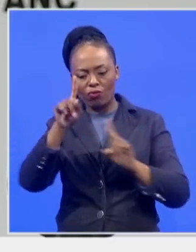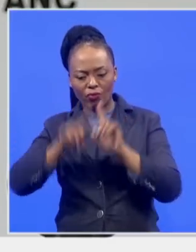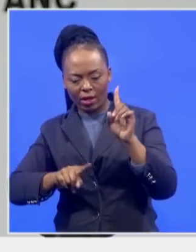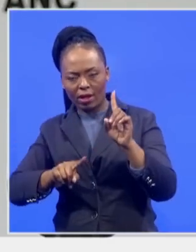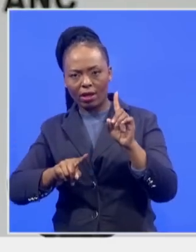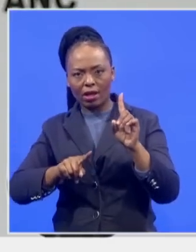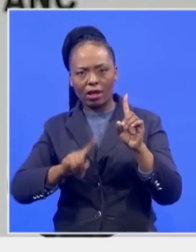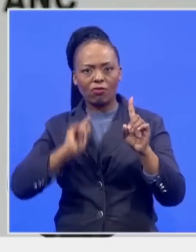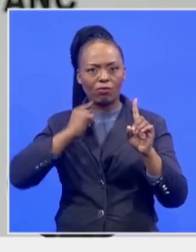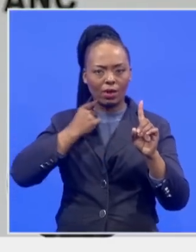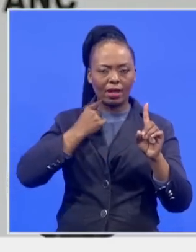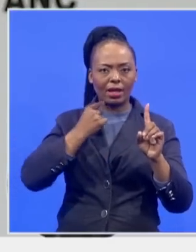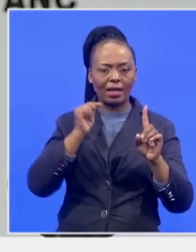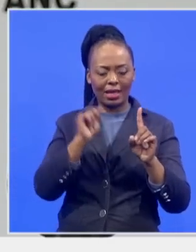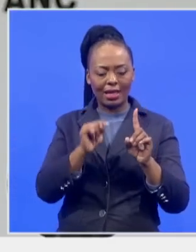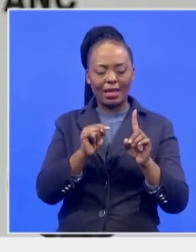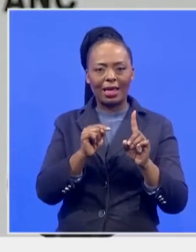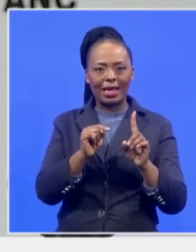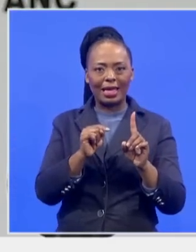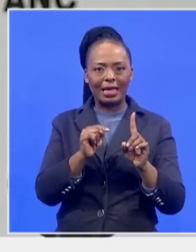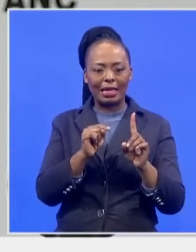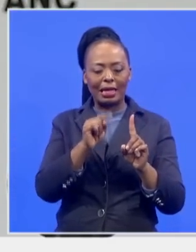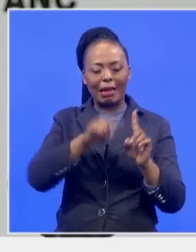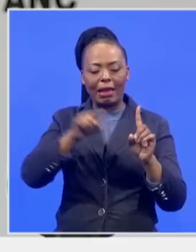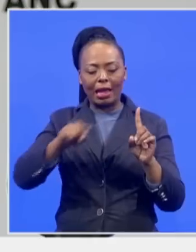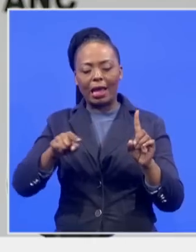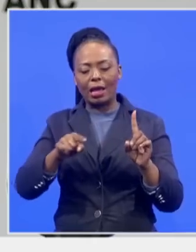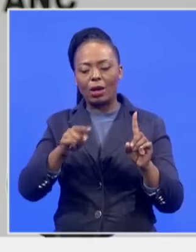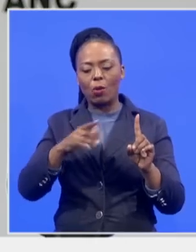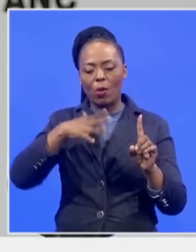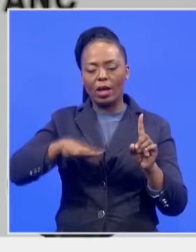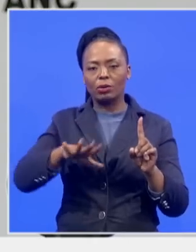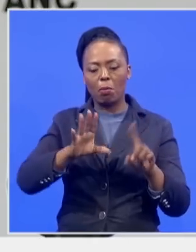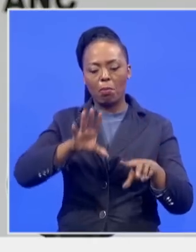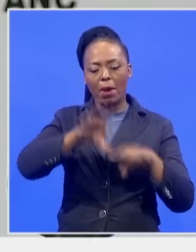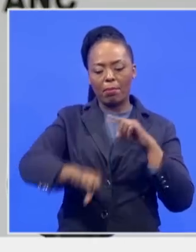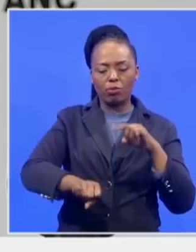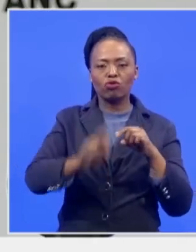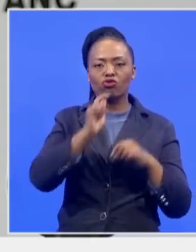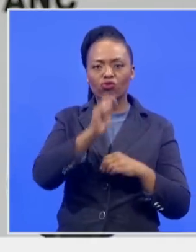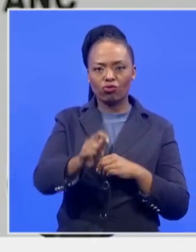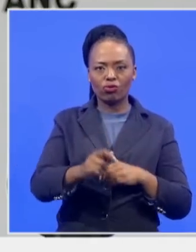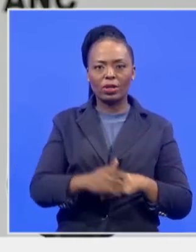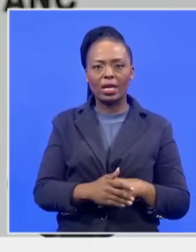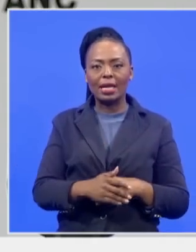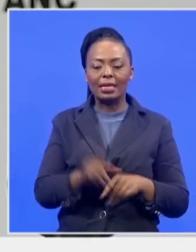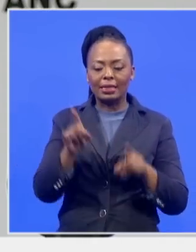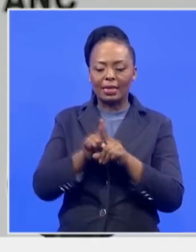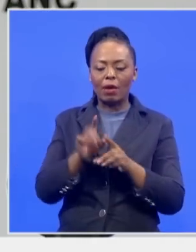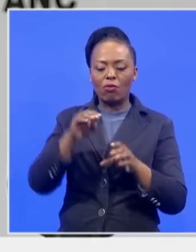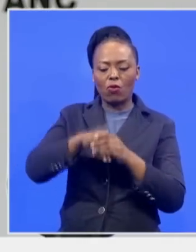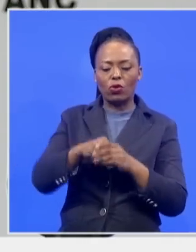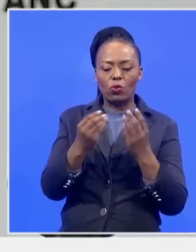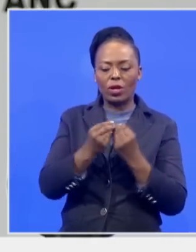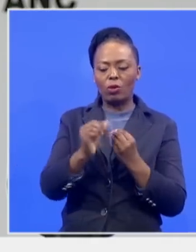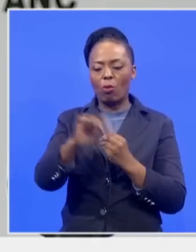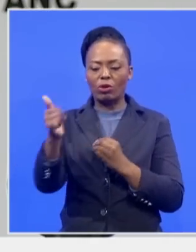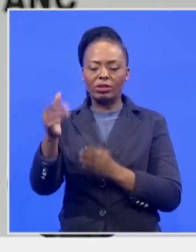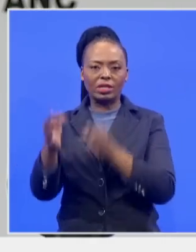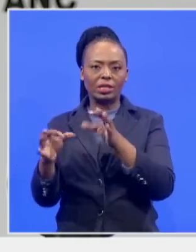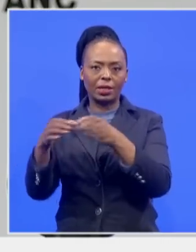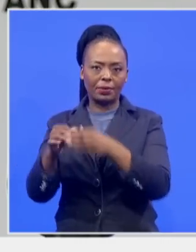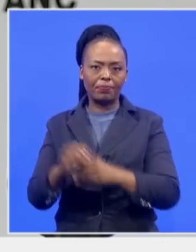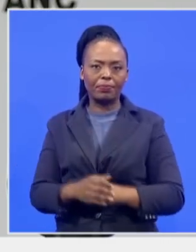the truth, including those who voted with the opposition. We cannot harbor people within our